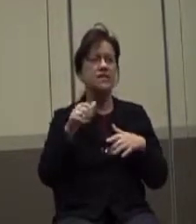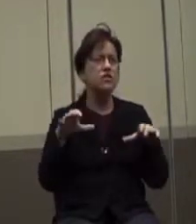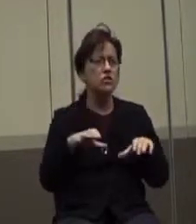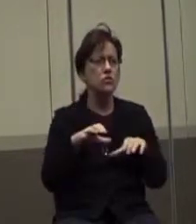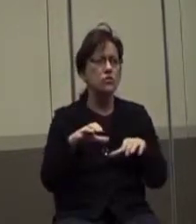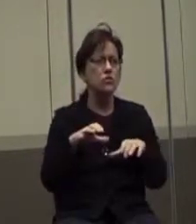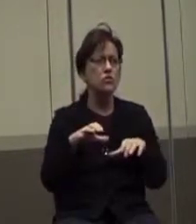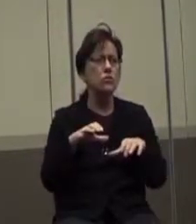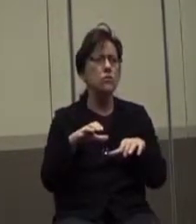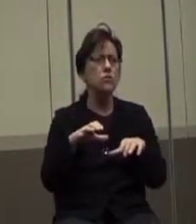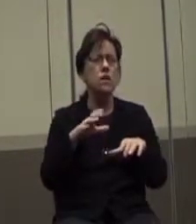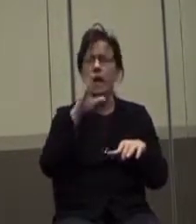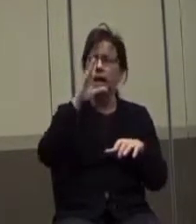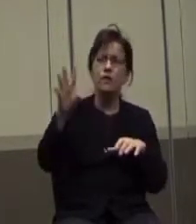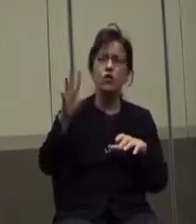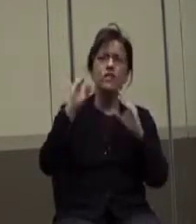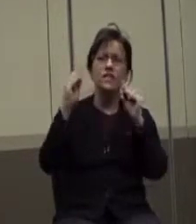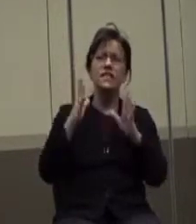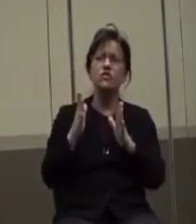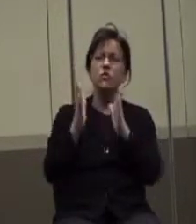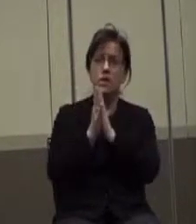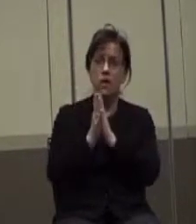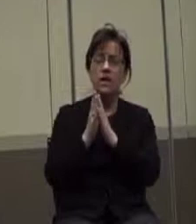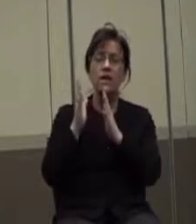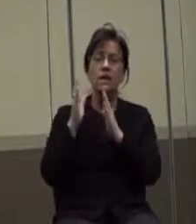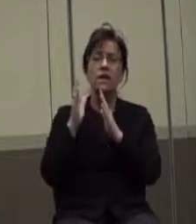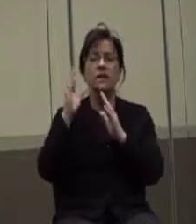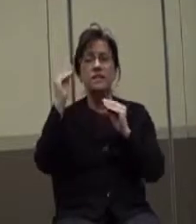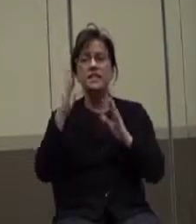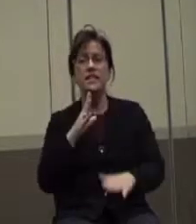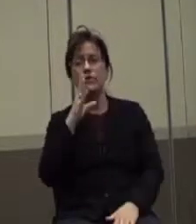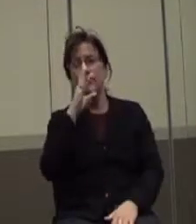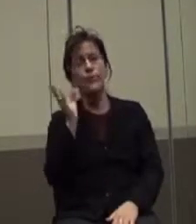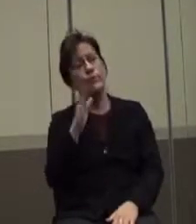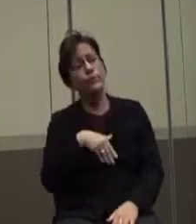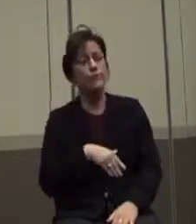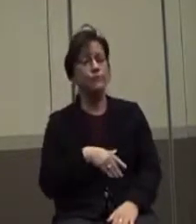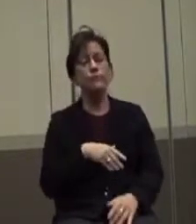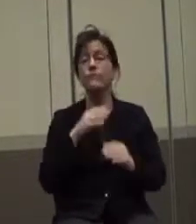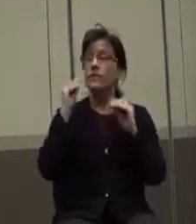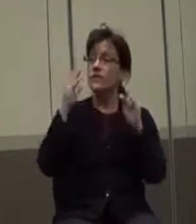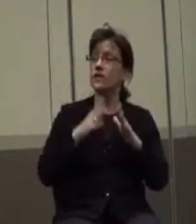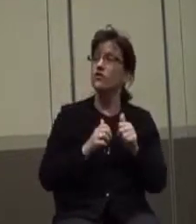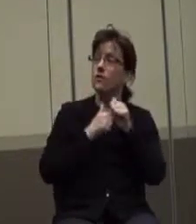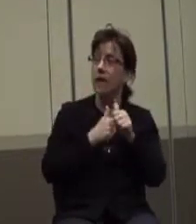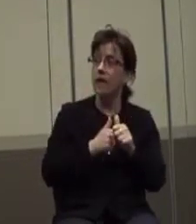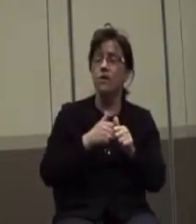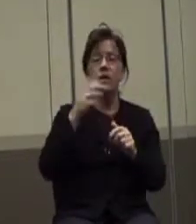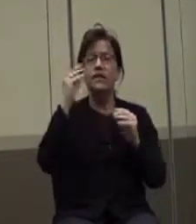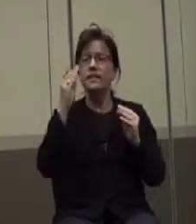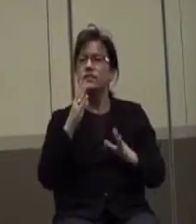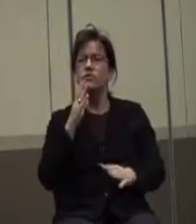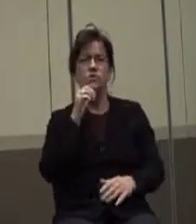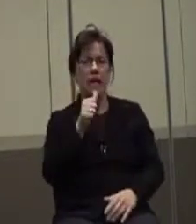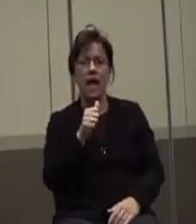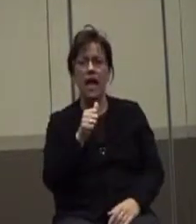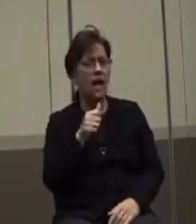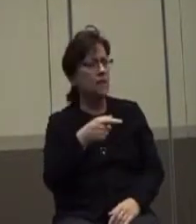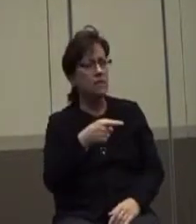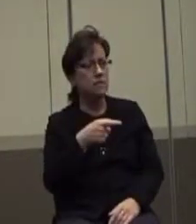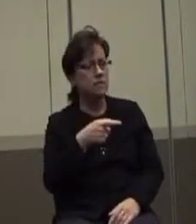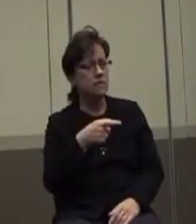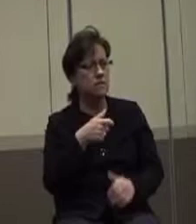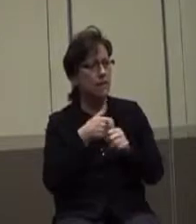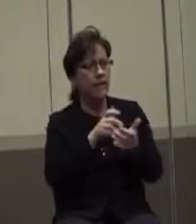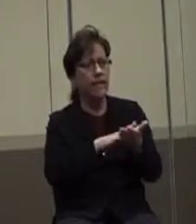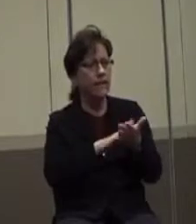the, ignores the request, the teacher ignores. When the kid does comply with the request, the teacher ignores. It's really